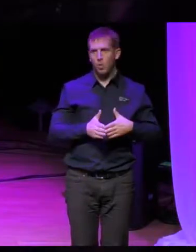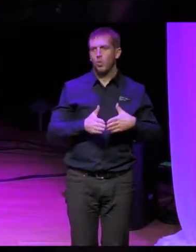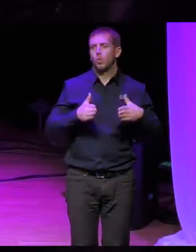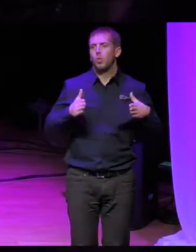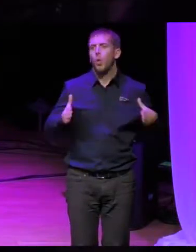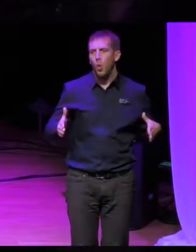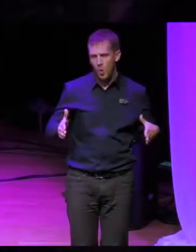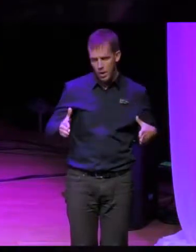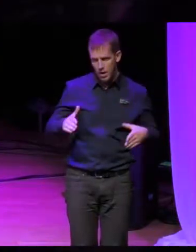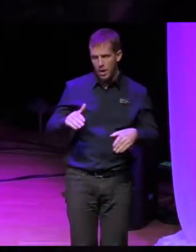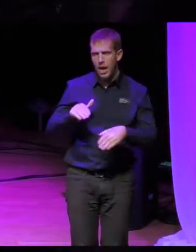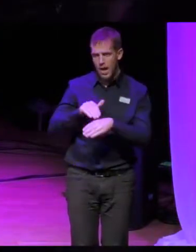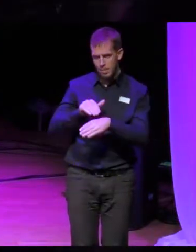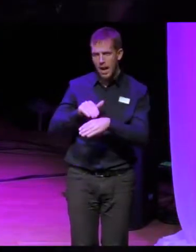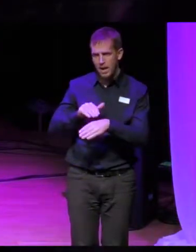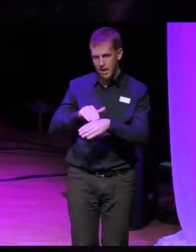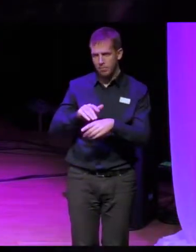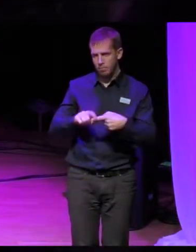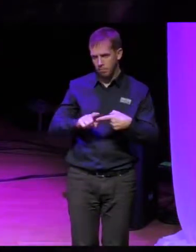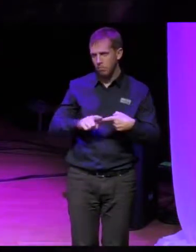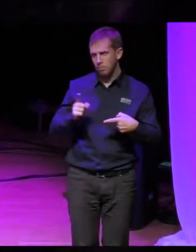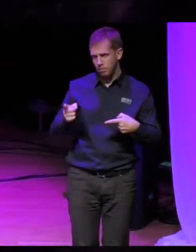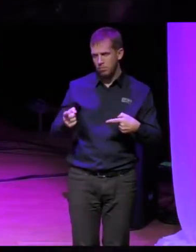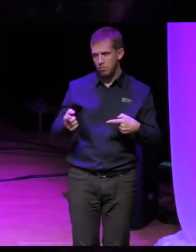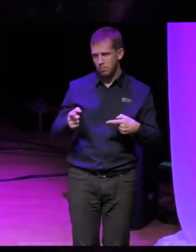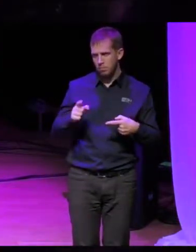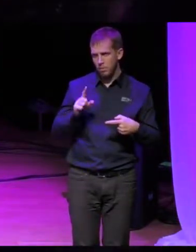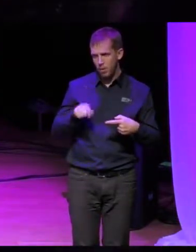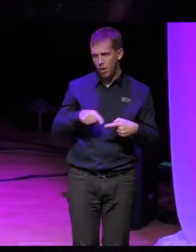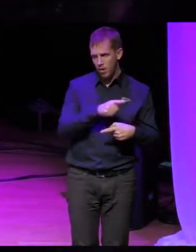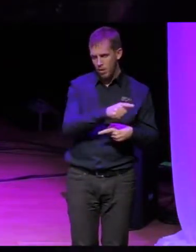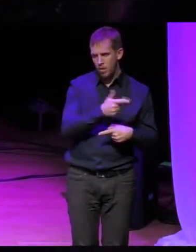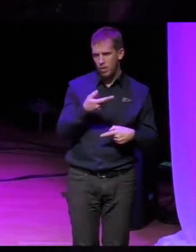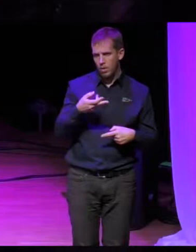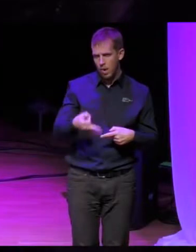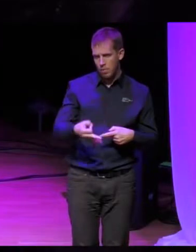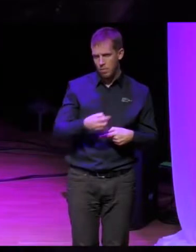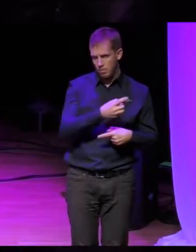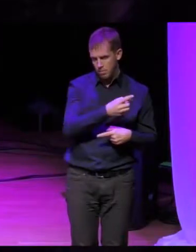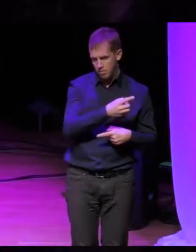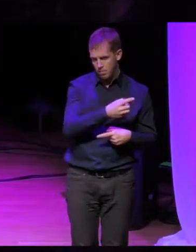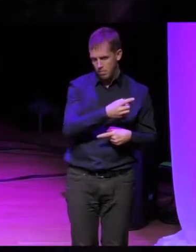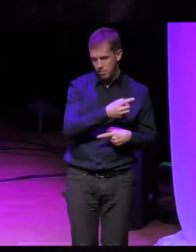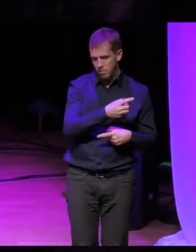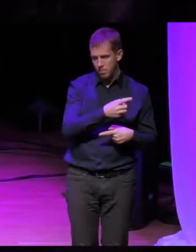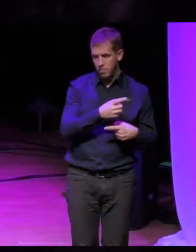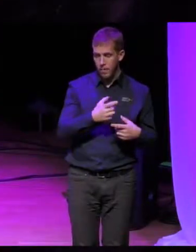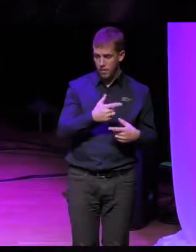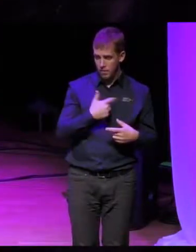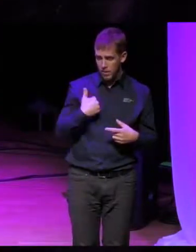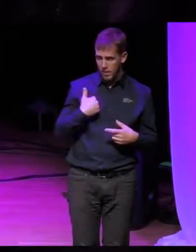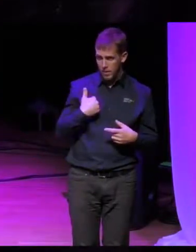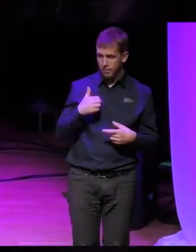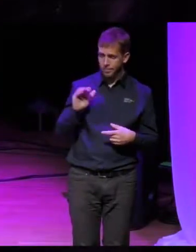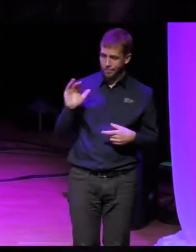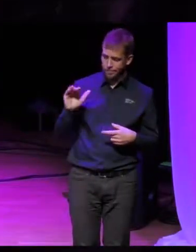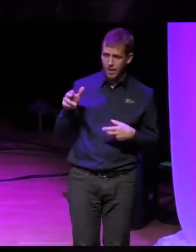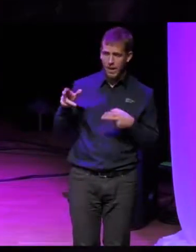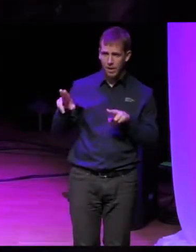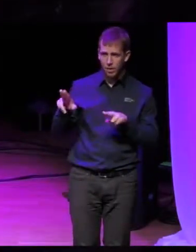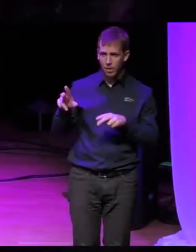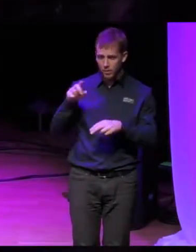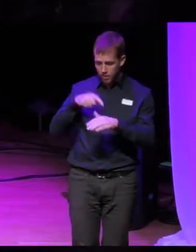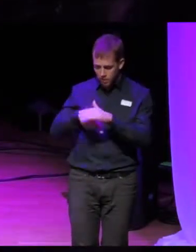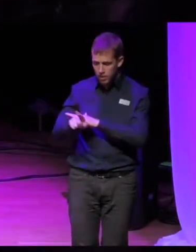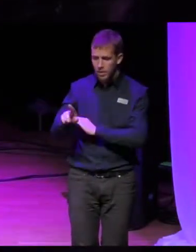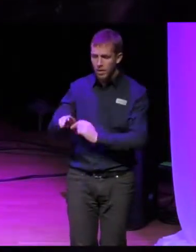litigation win in the Trump administration, was just being able to go into court and being able